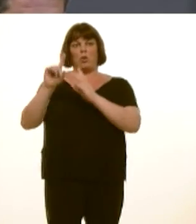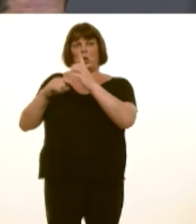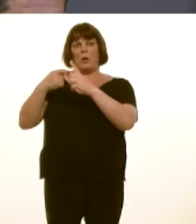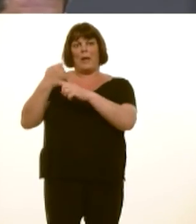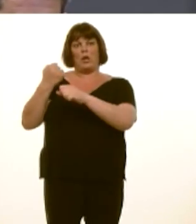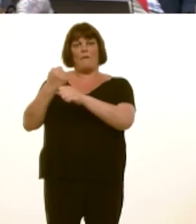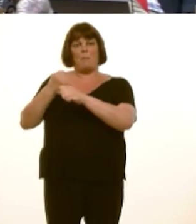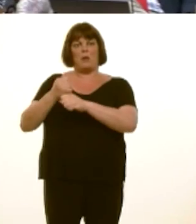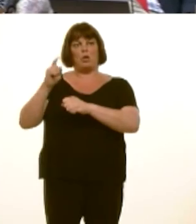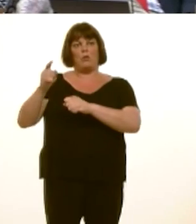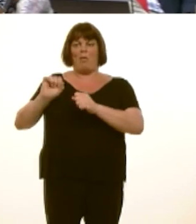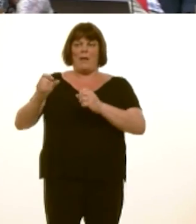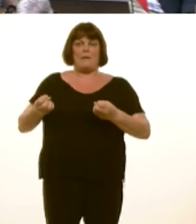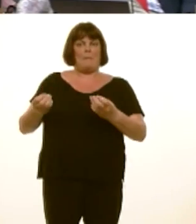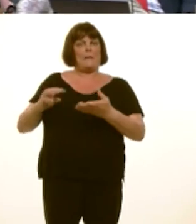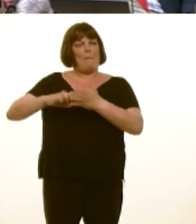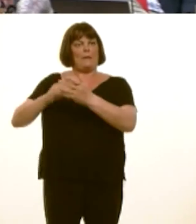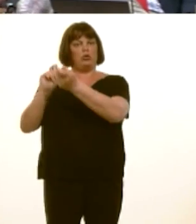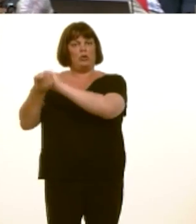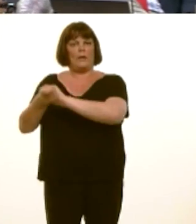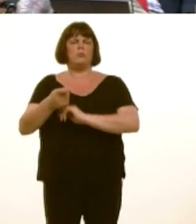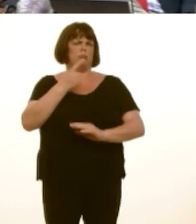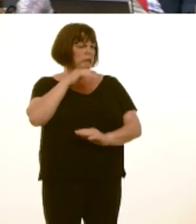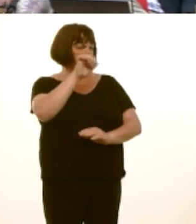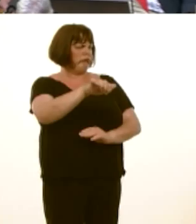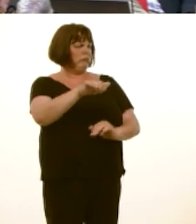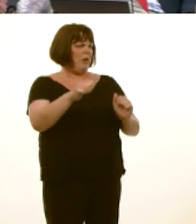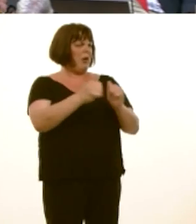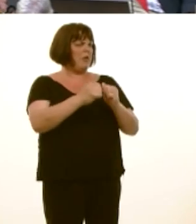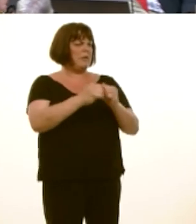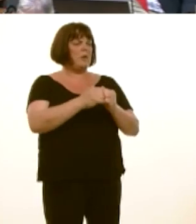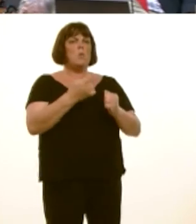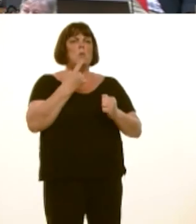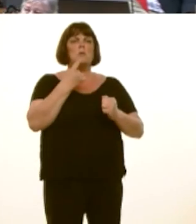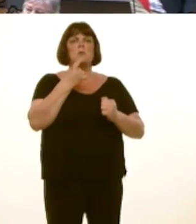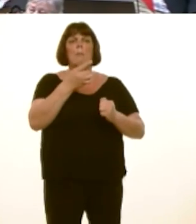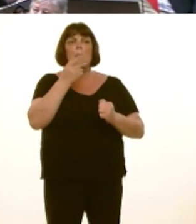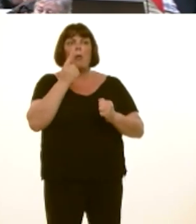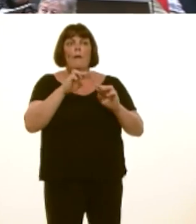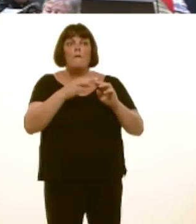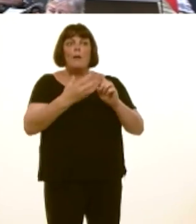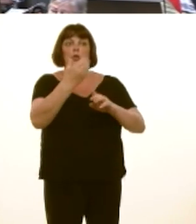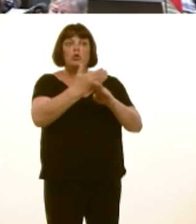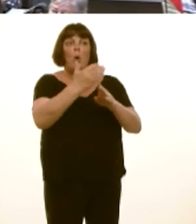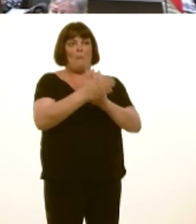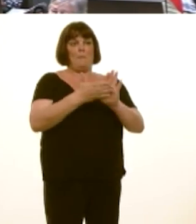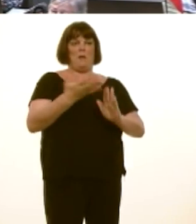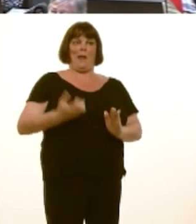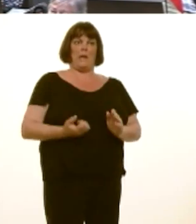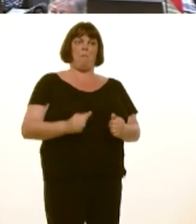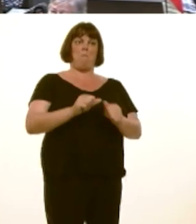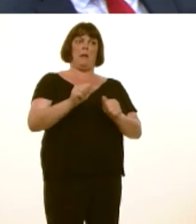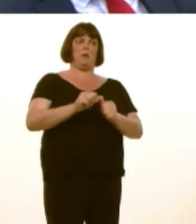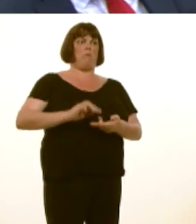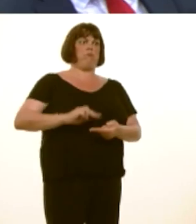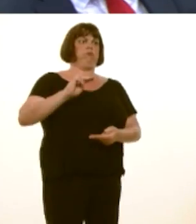to change their spending plans? Absolutely. I mean, we used to say to people, if you get a job, your income will increase. That's just no longer